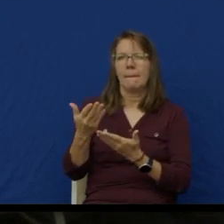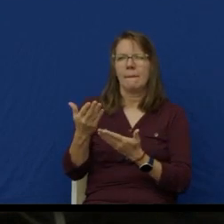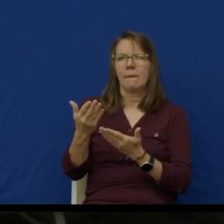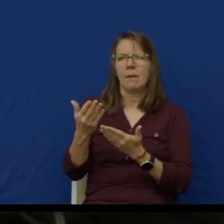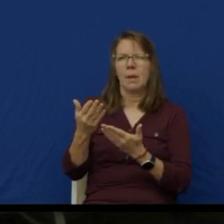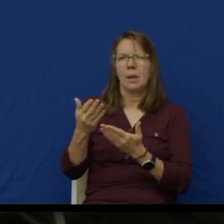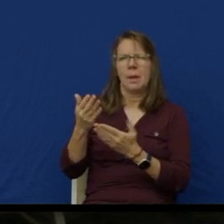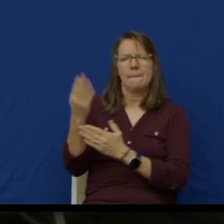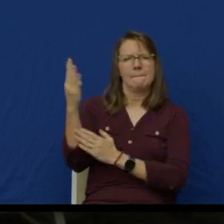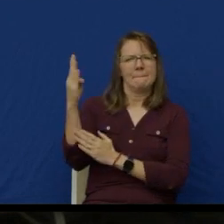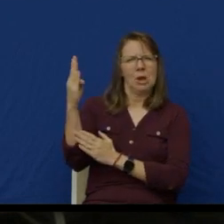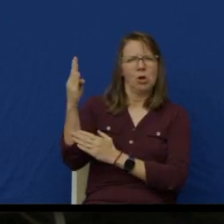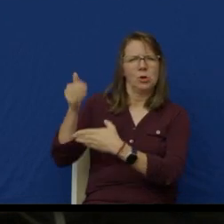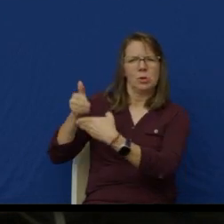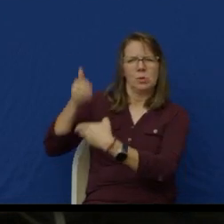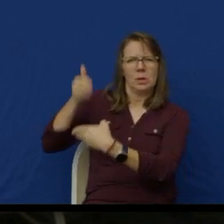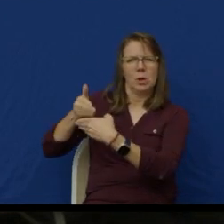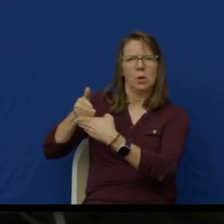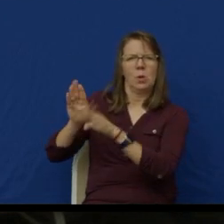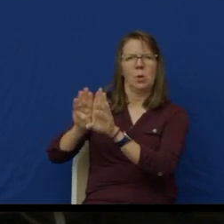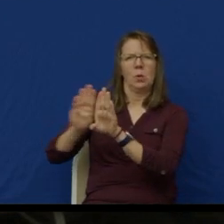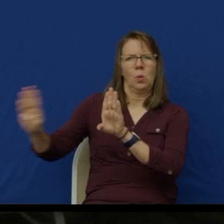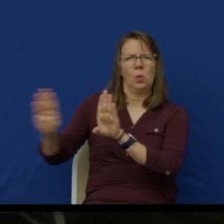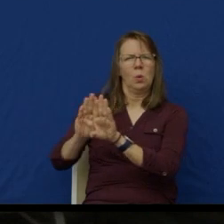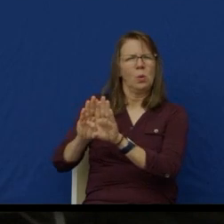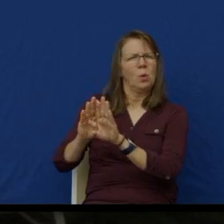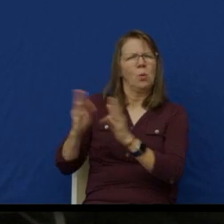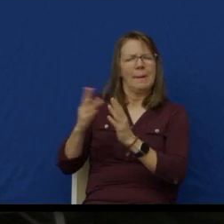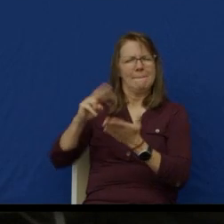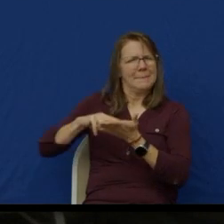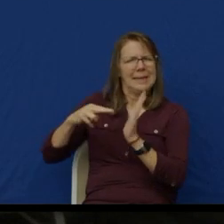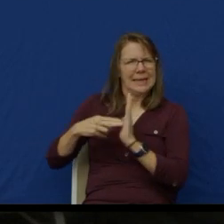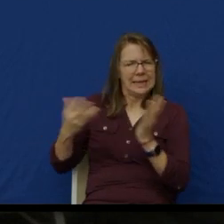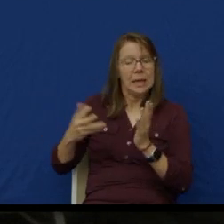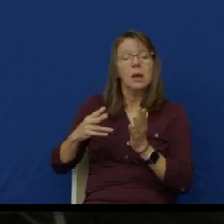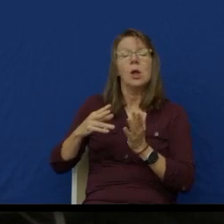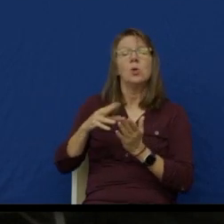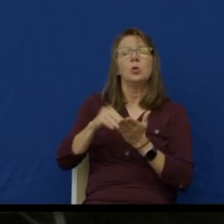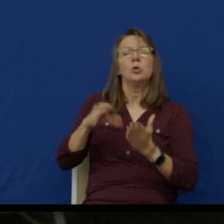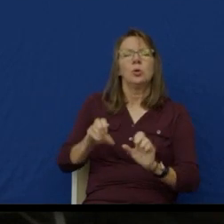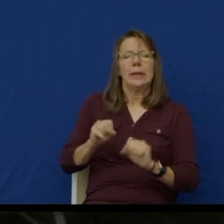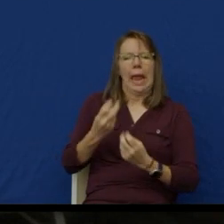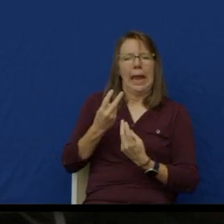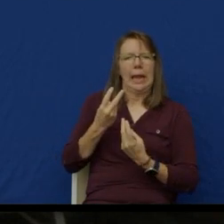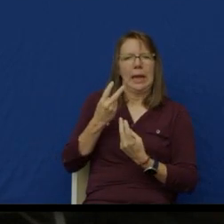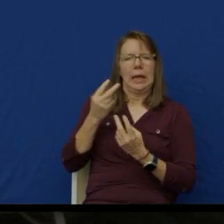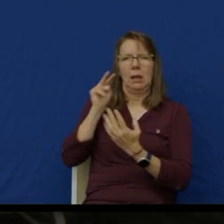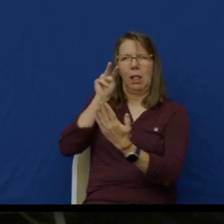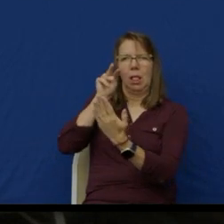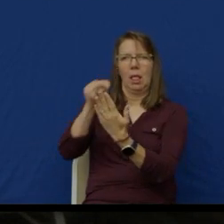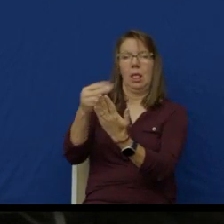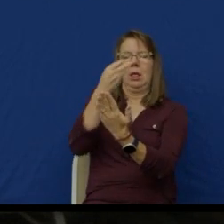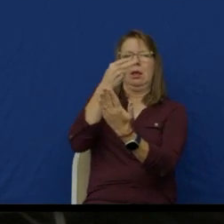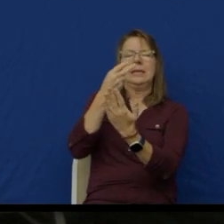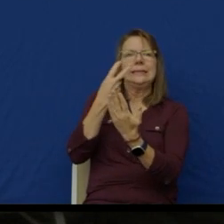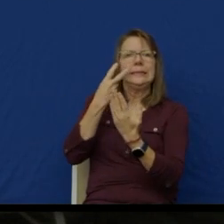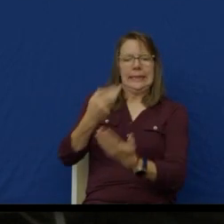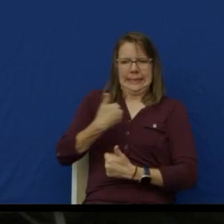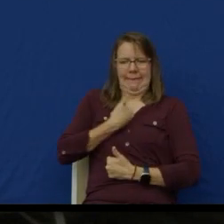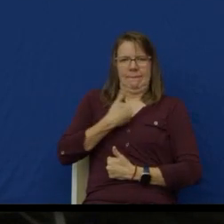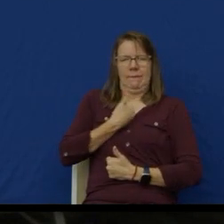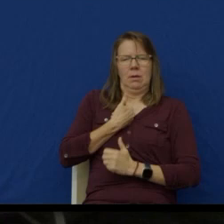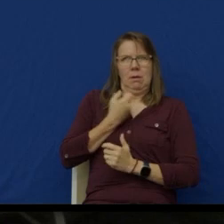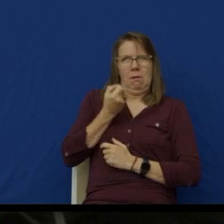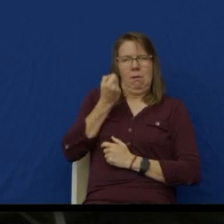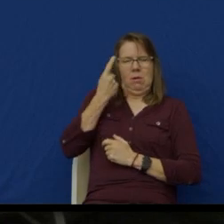doors where students can see themselves and their experiences can be represented through the text. And through the other part of